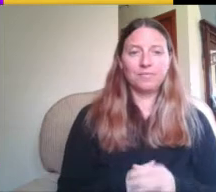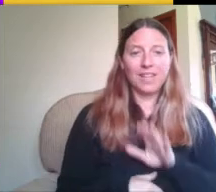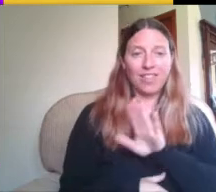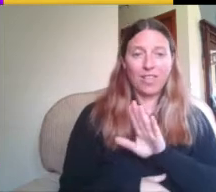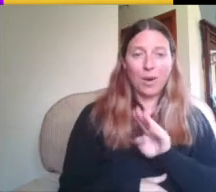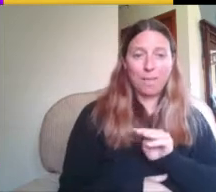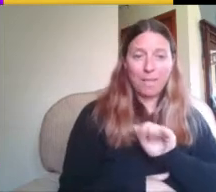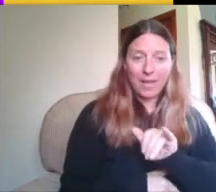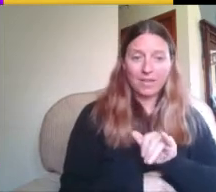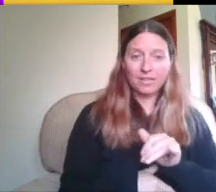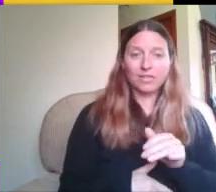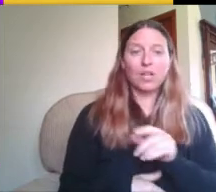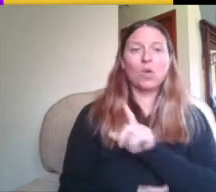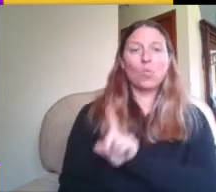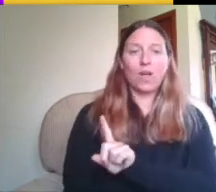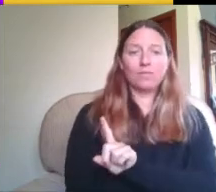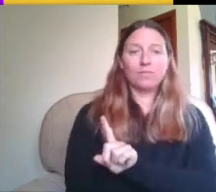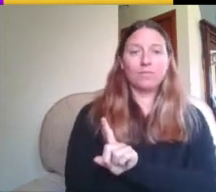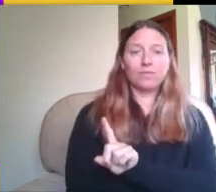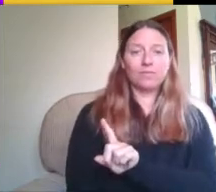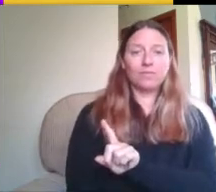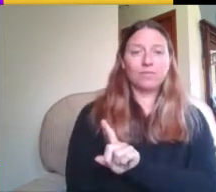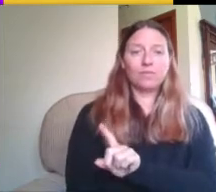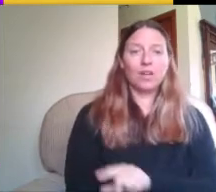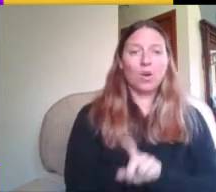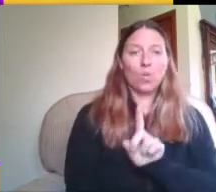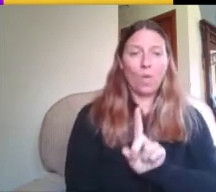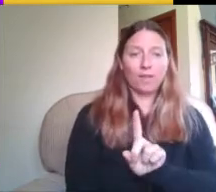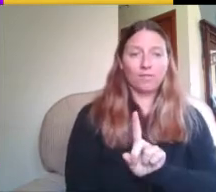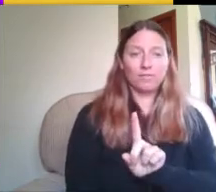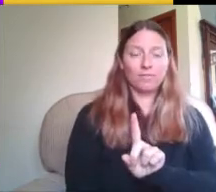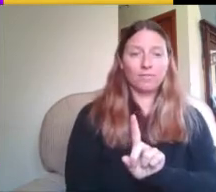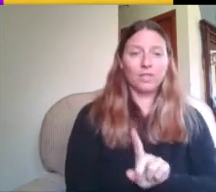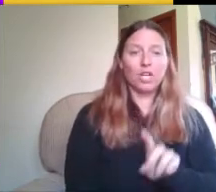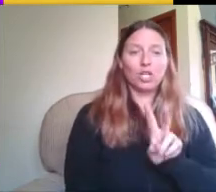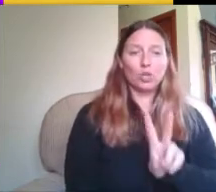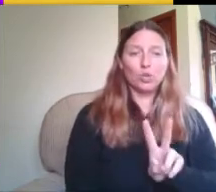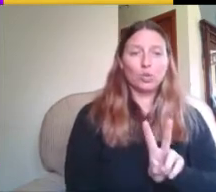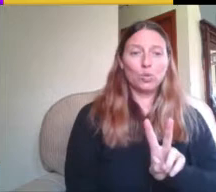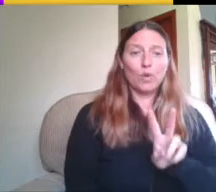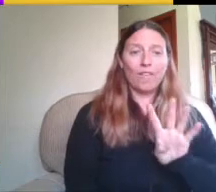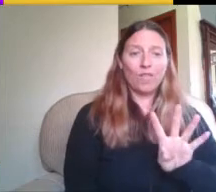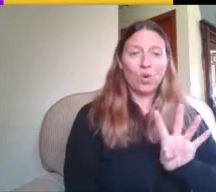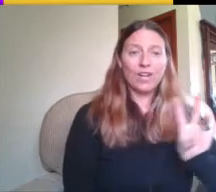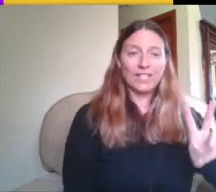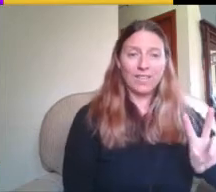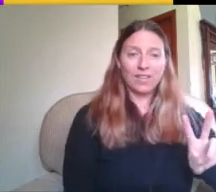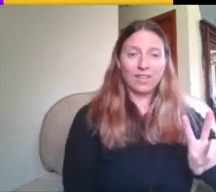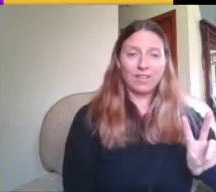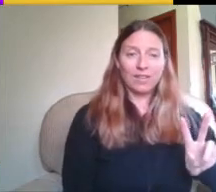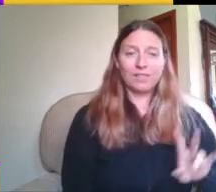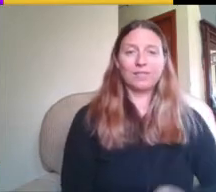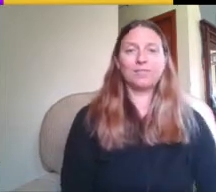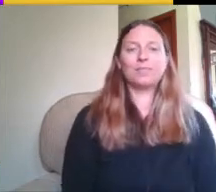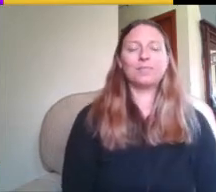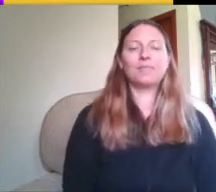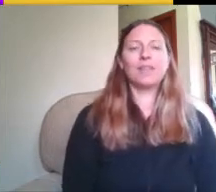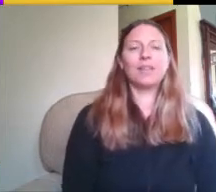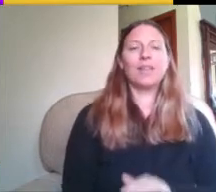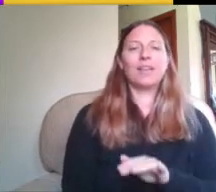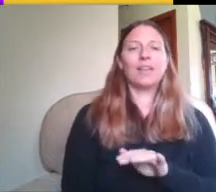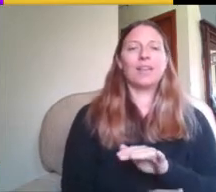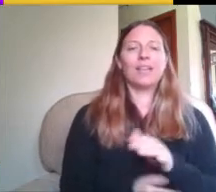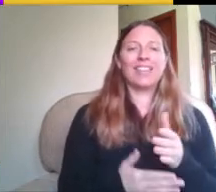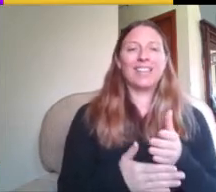Their miles were 1, 1, 2, 4, and 7. The mean